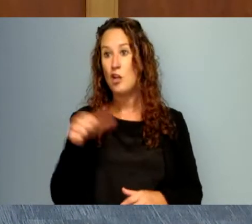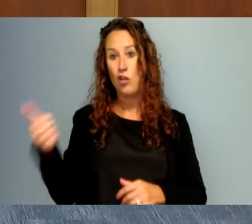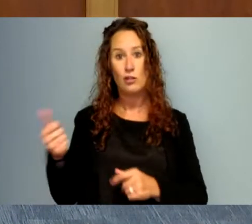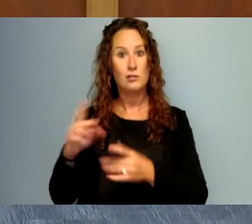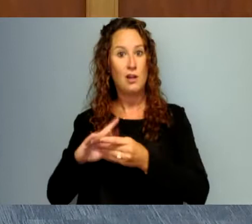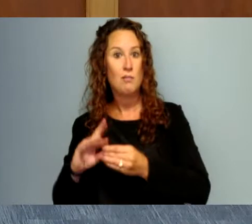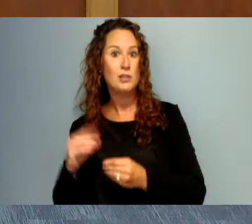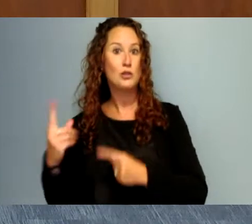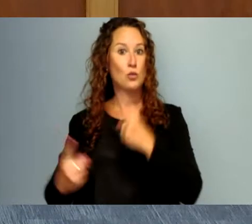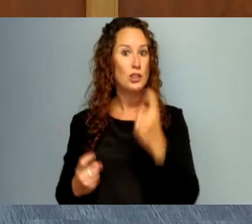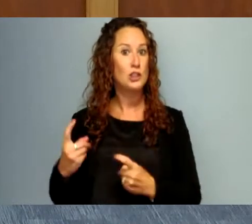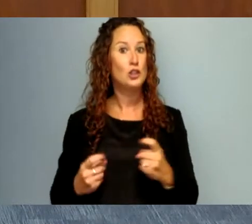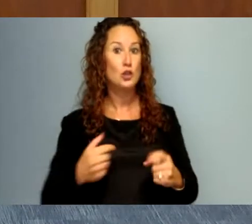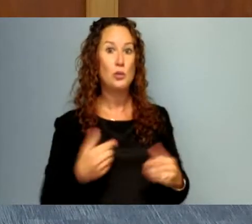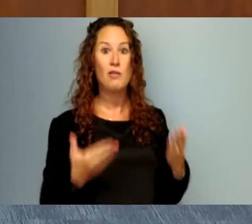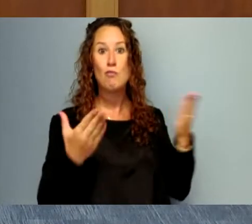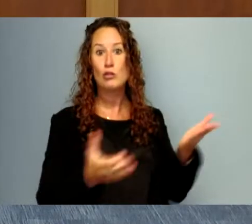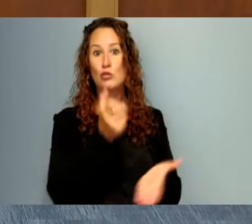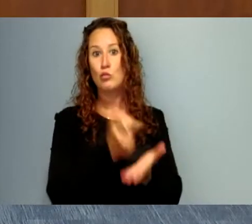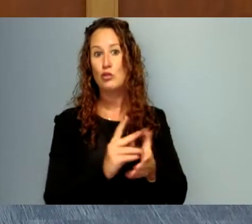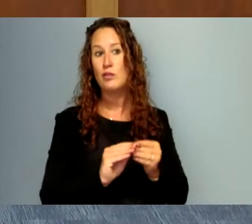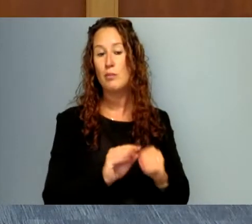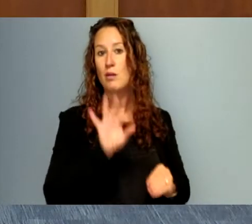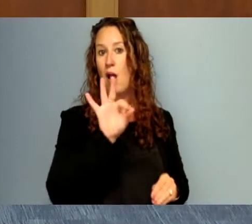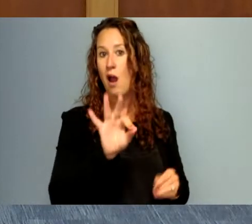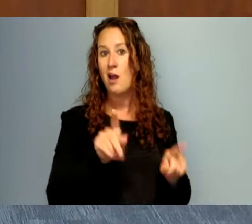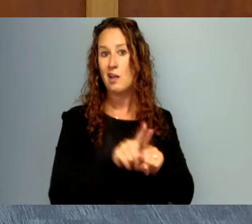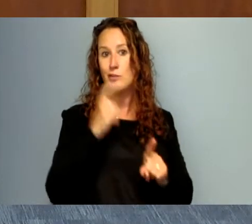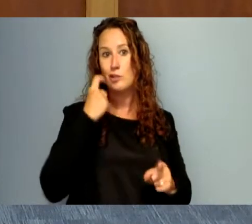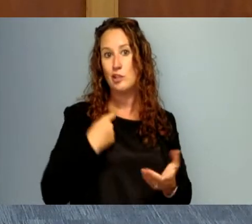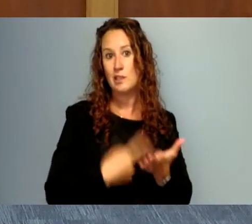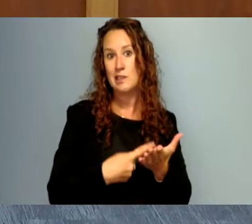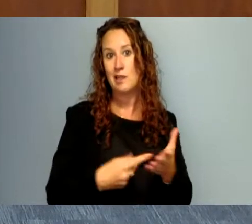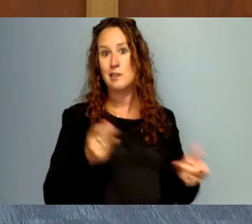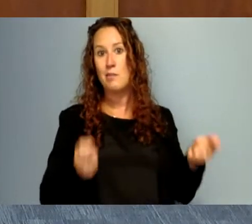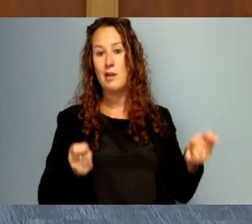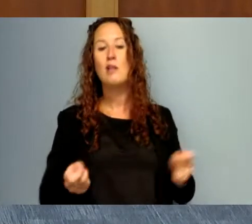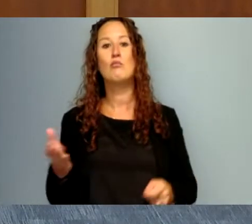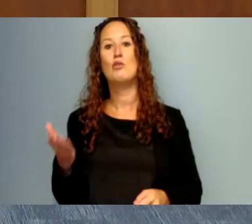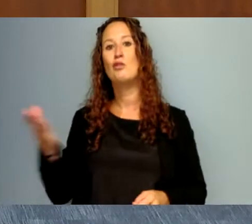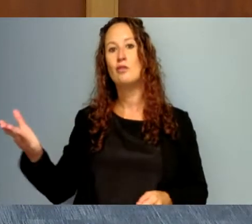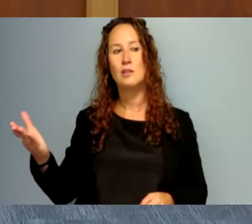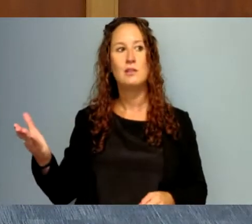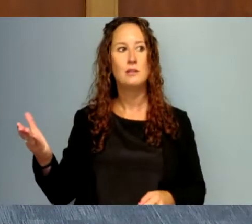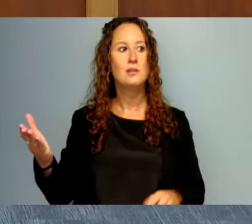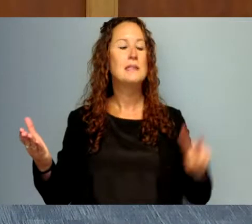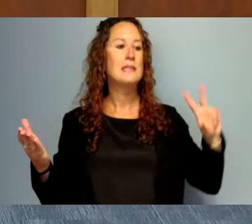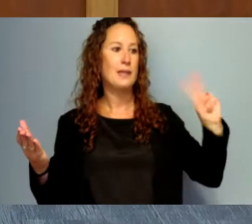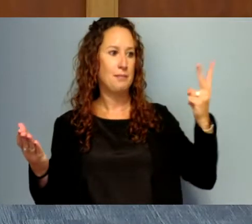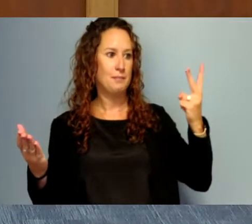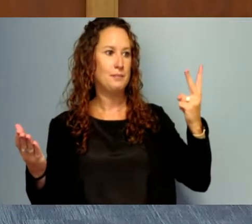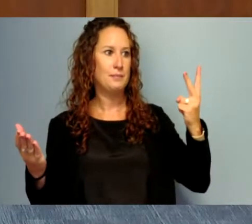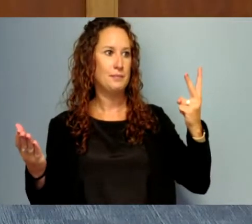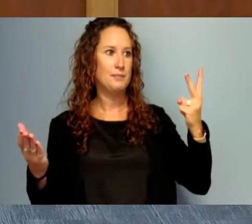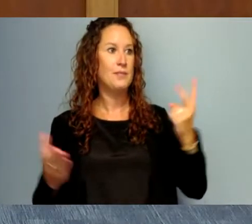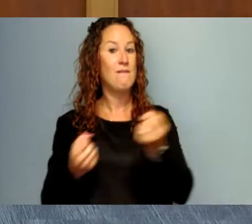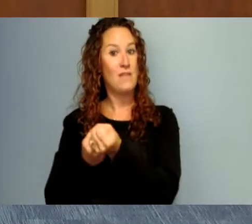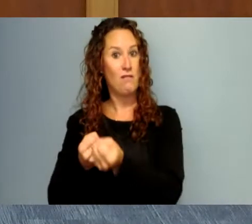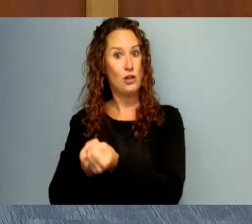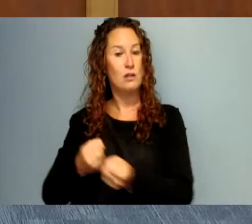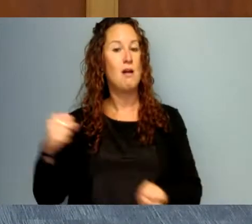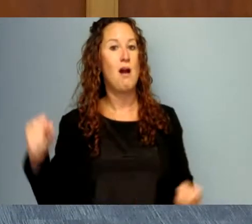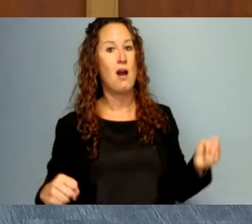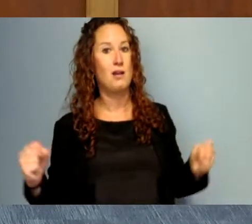Is there a motion to approve number 9 as discussed and amended? So moved. Second. All in favor?